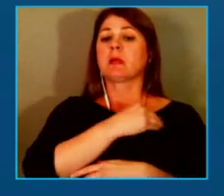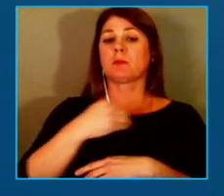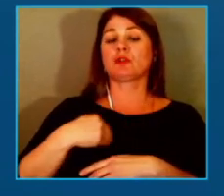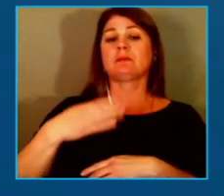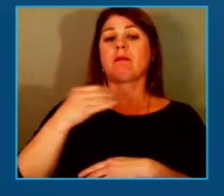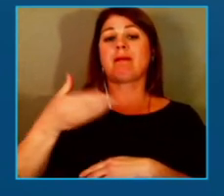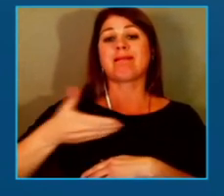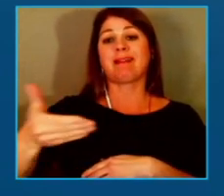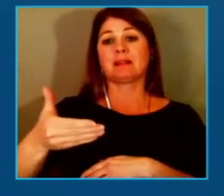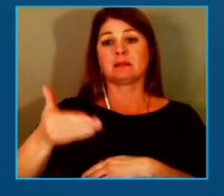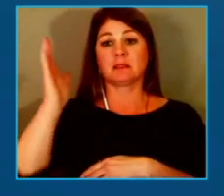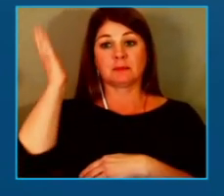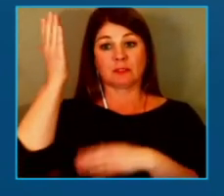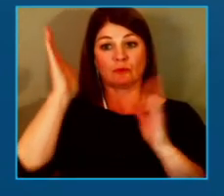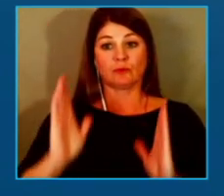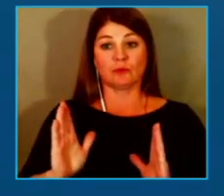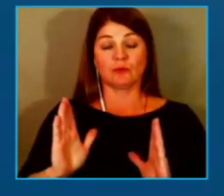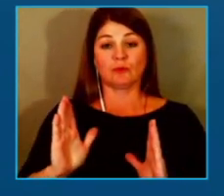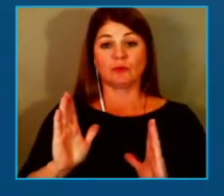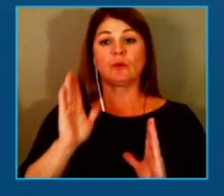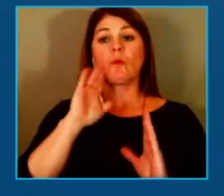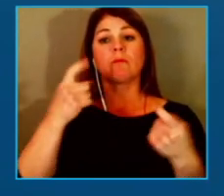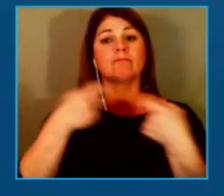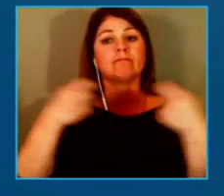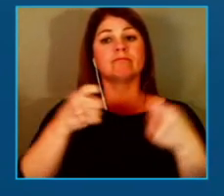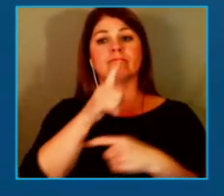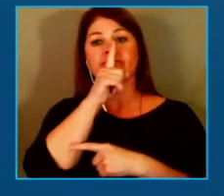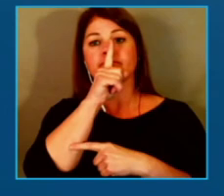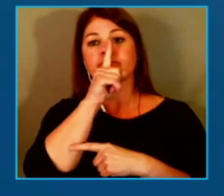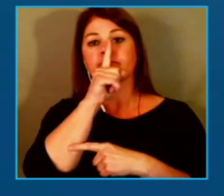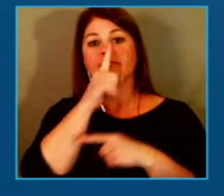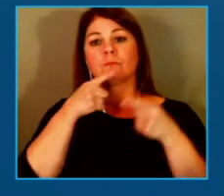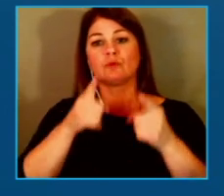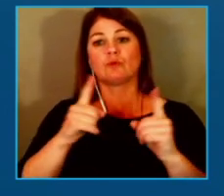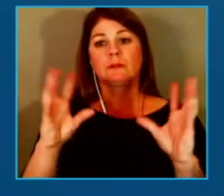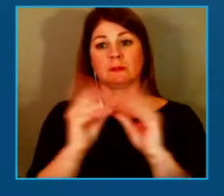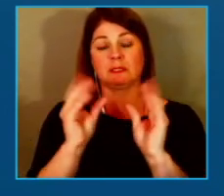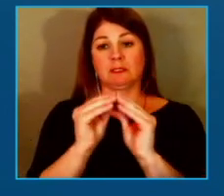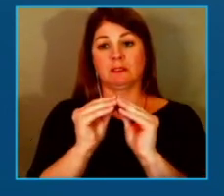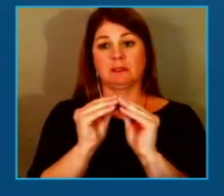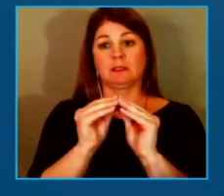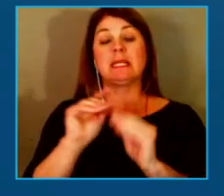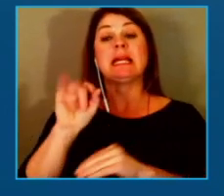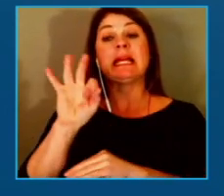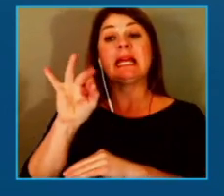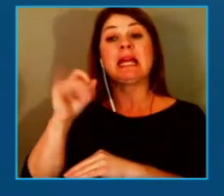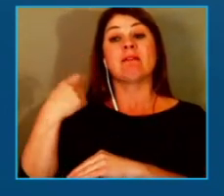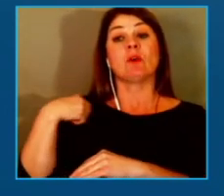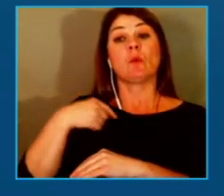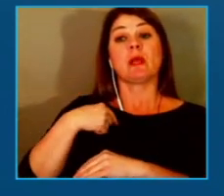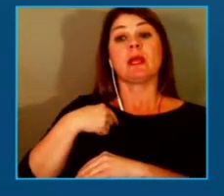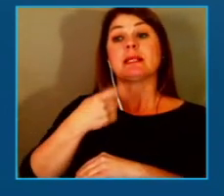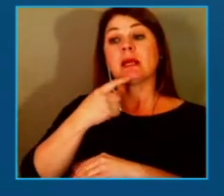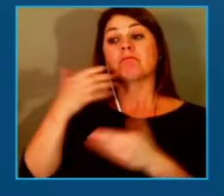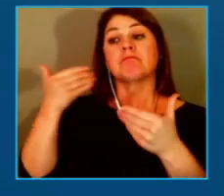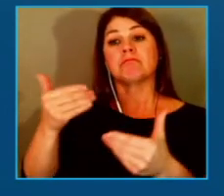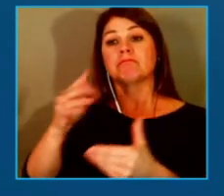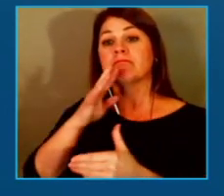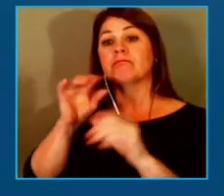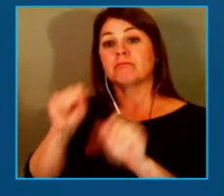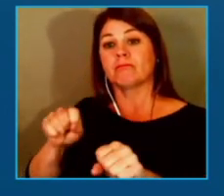muted throughout the meeting unless they are recognized to speak, at which point they will